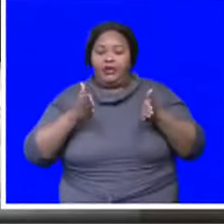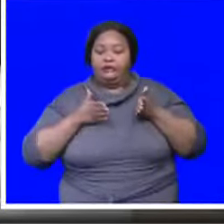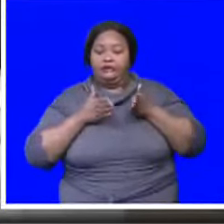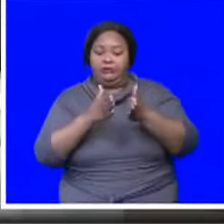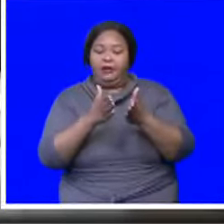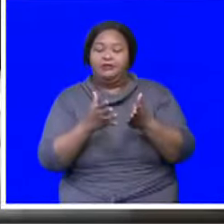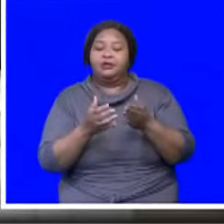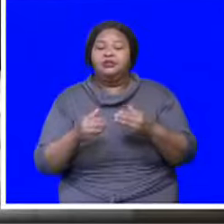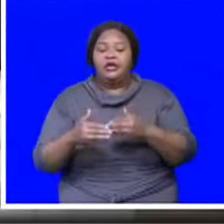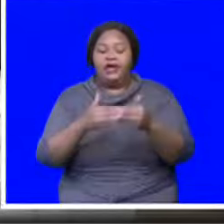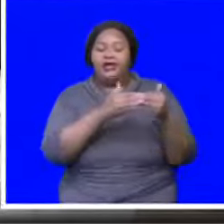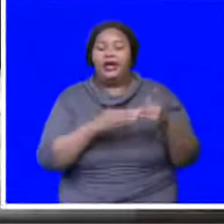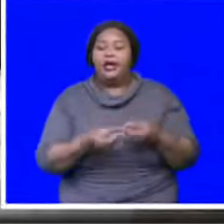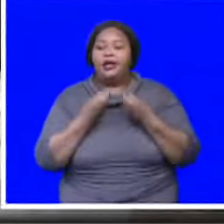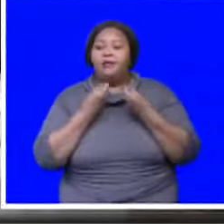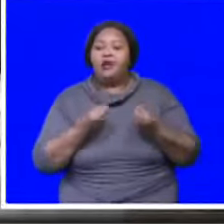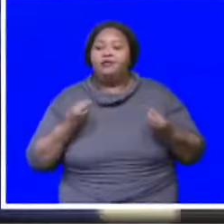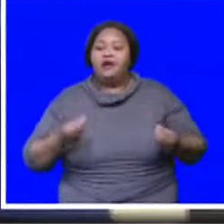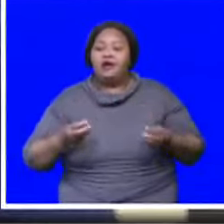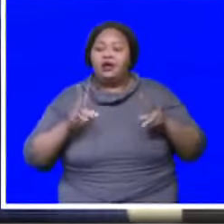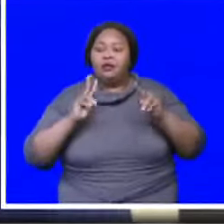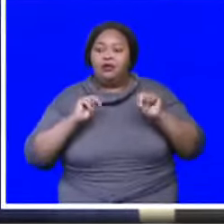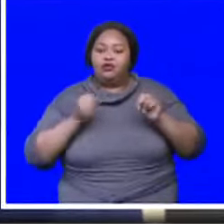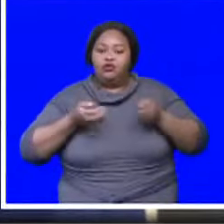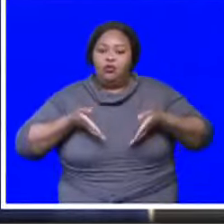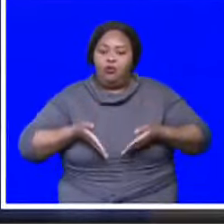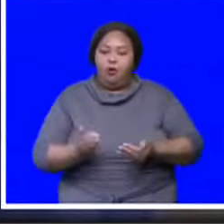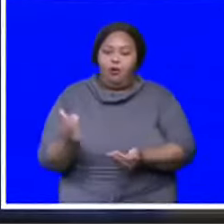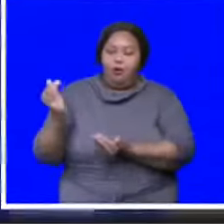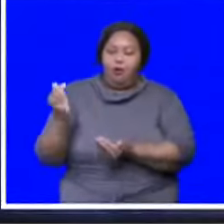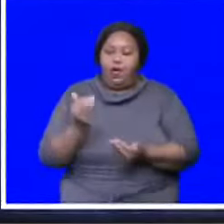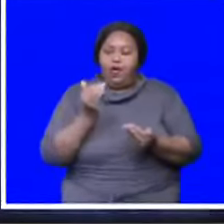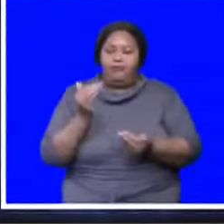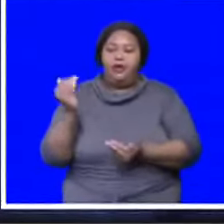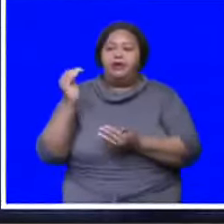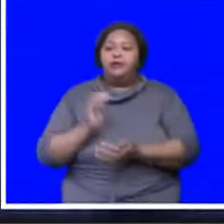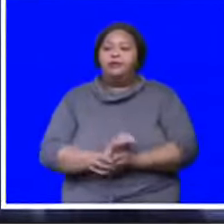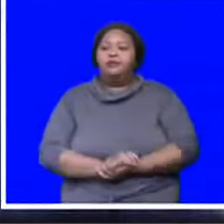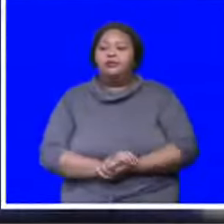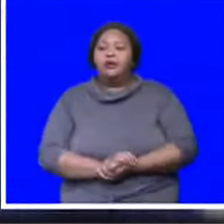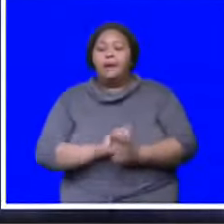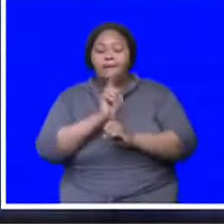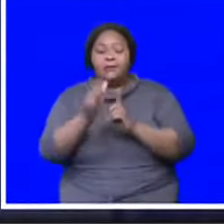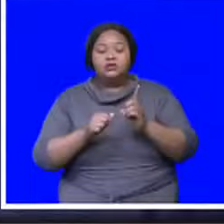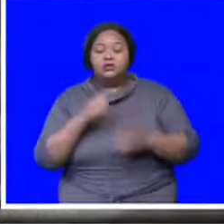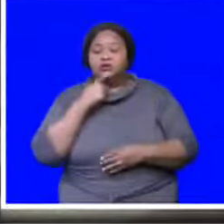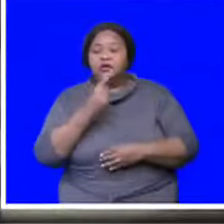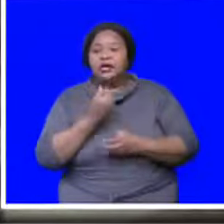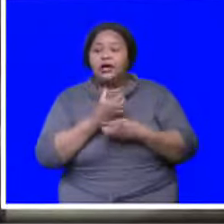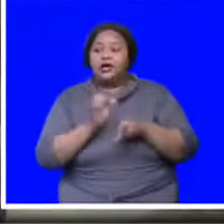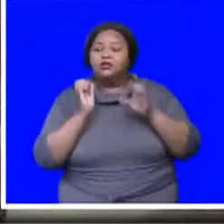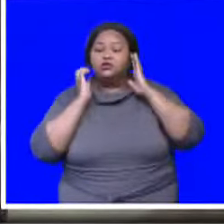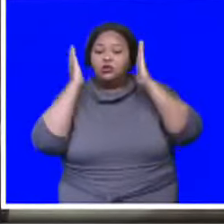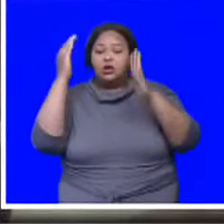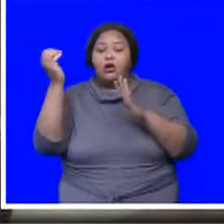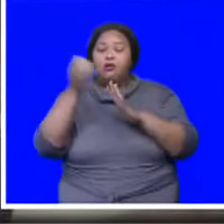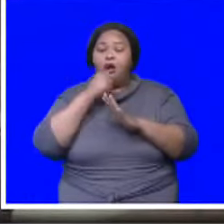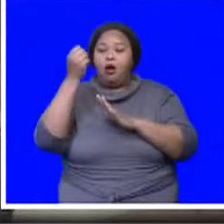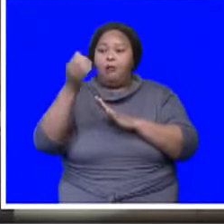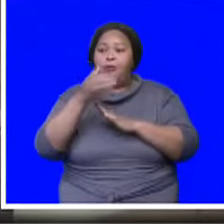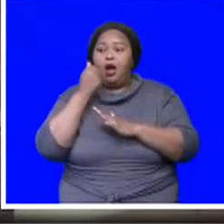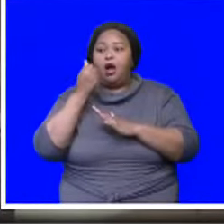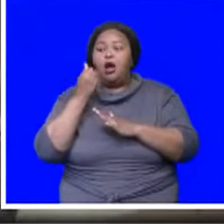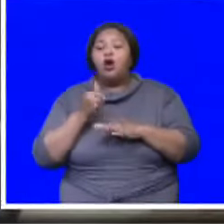Government Hospital. The minister says although the country has made some achievements in reducing maternal and